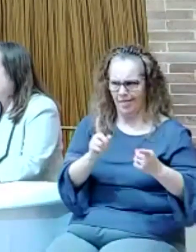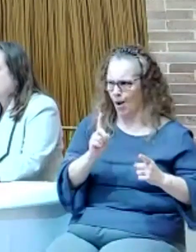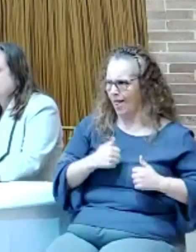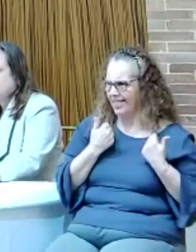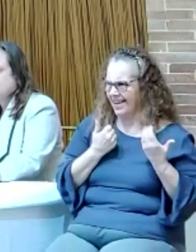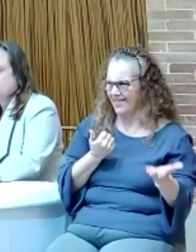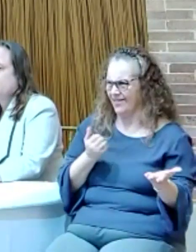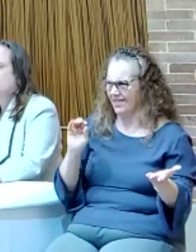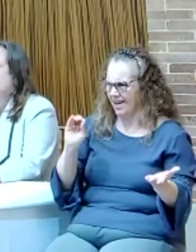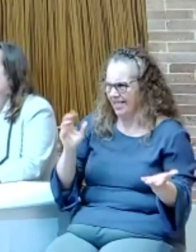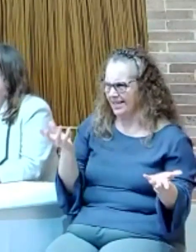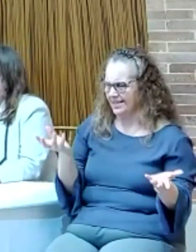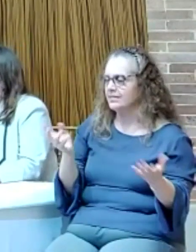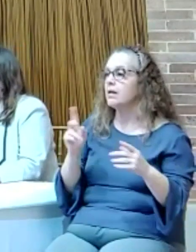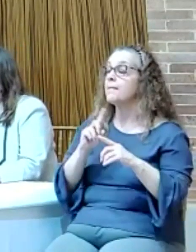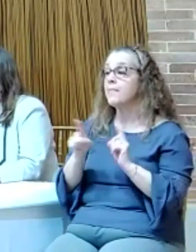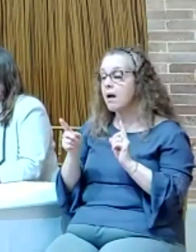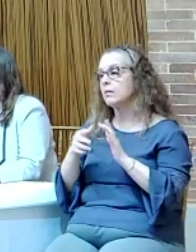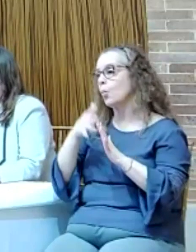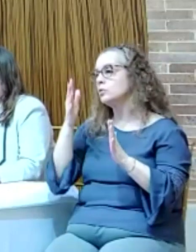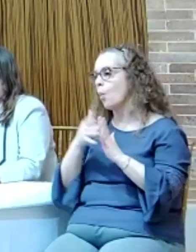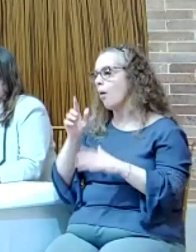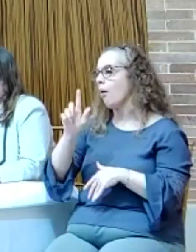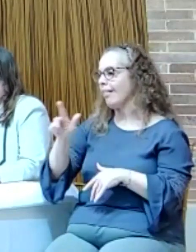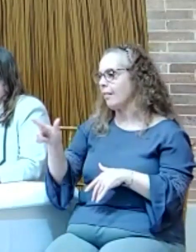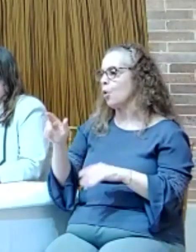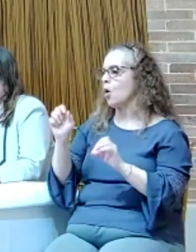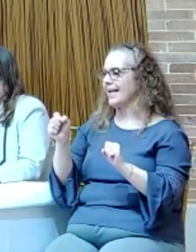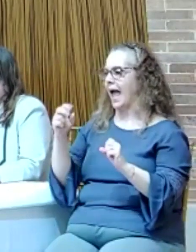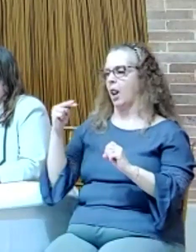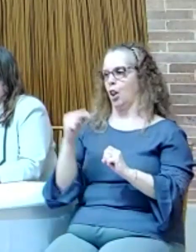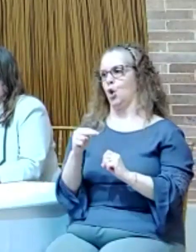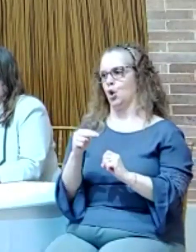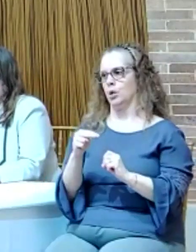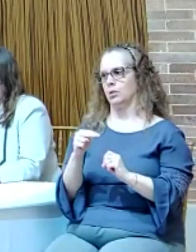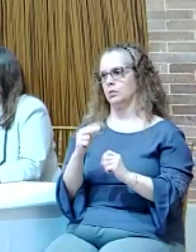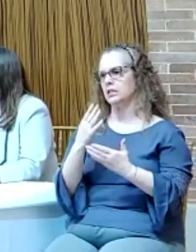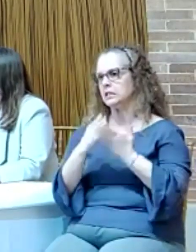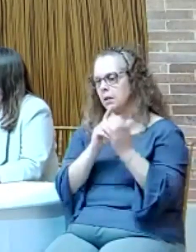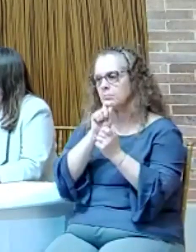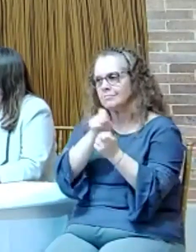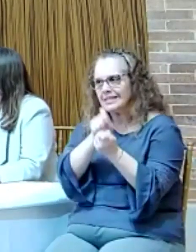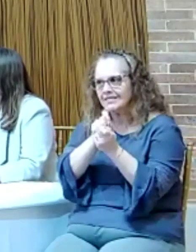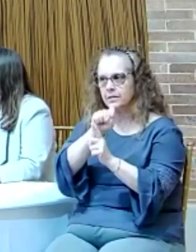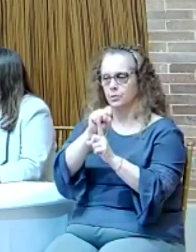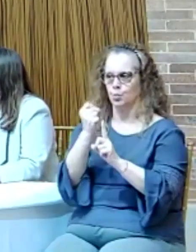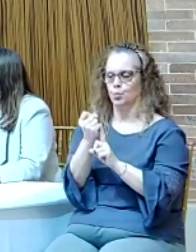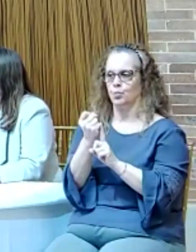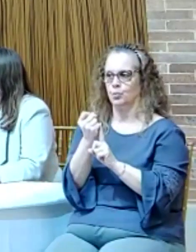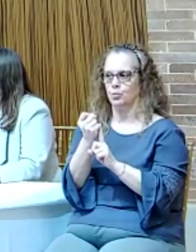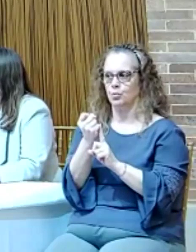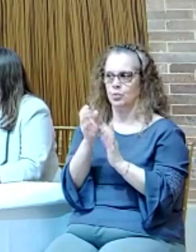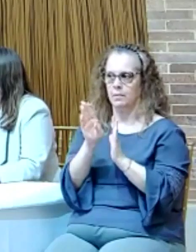are circumstances where landlords will be able to take a look look at those um background checks so it's